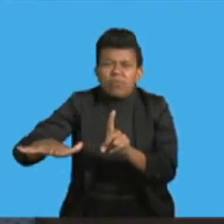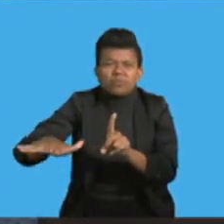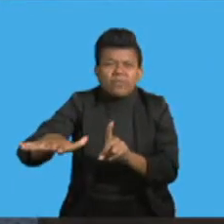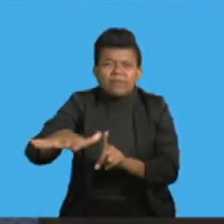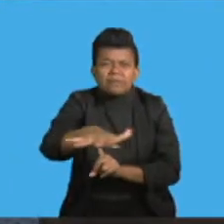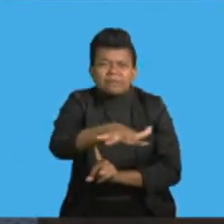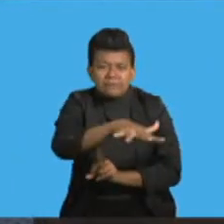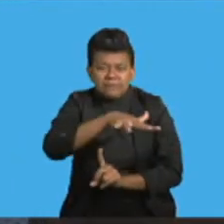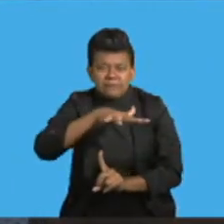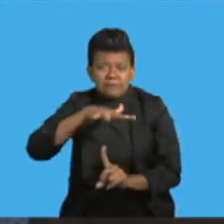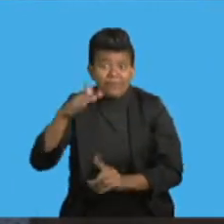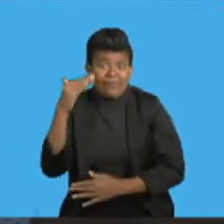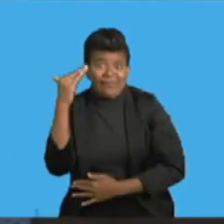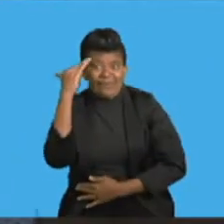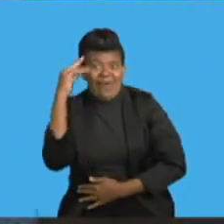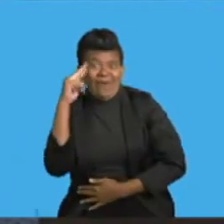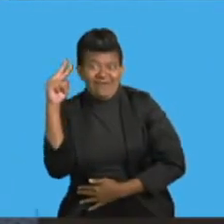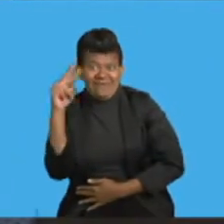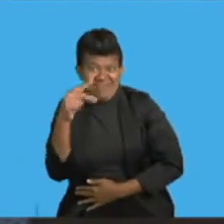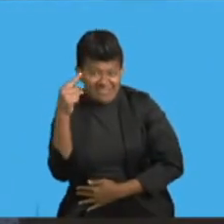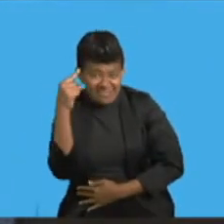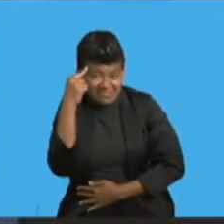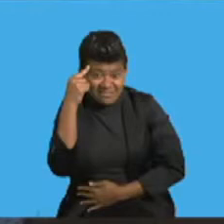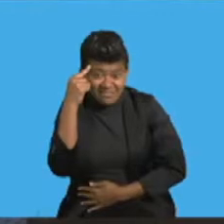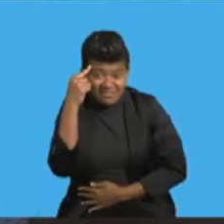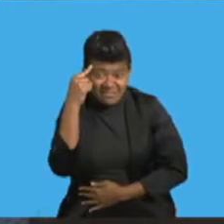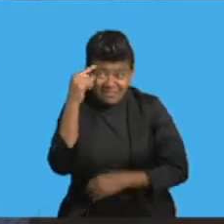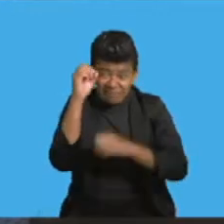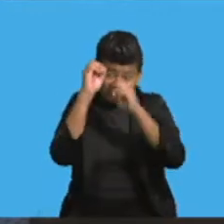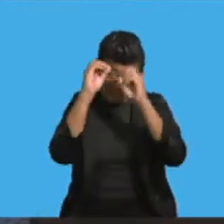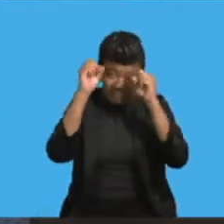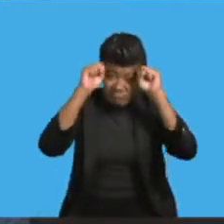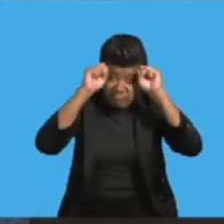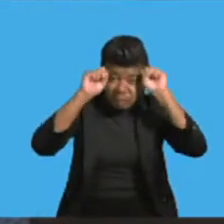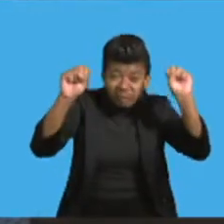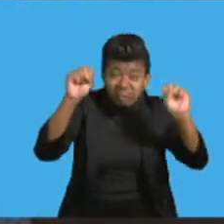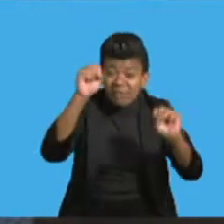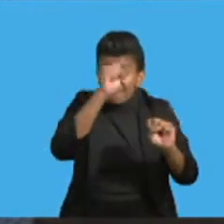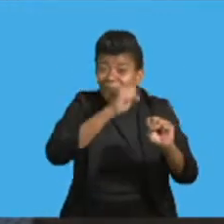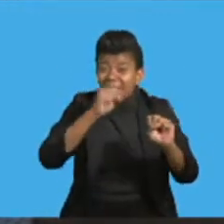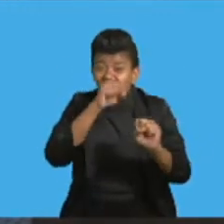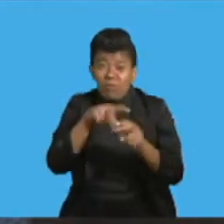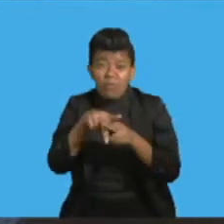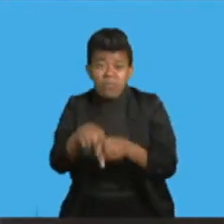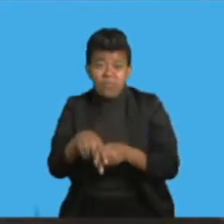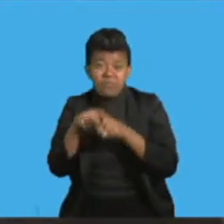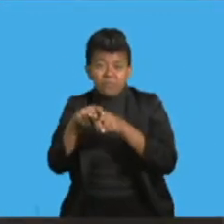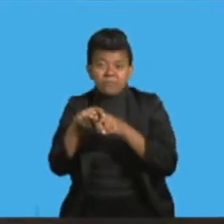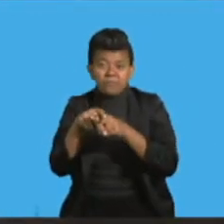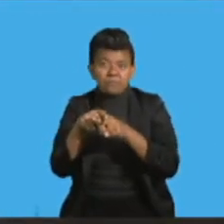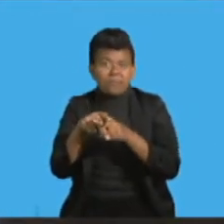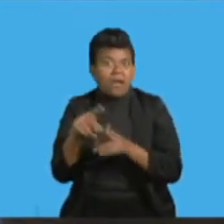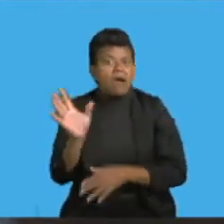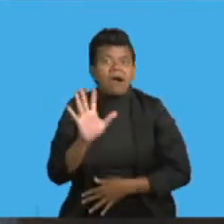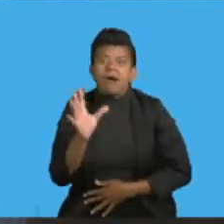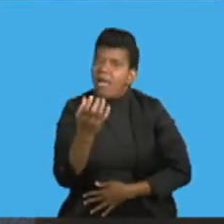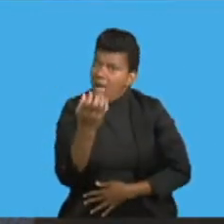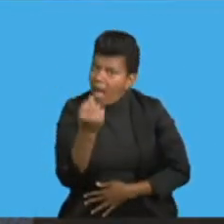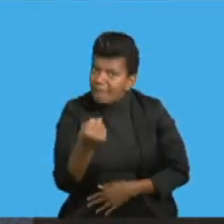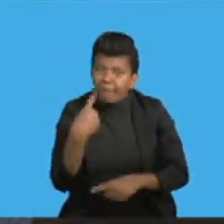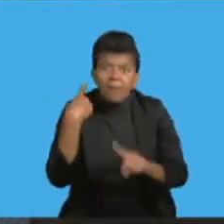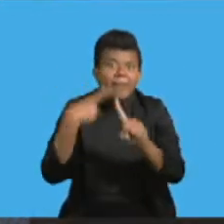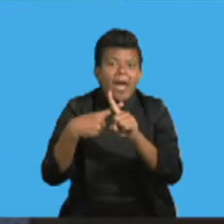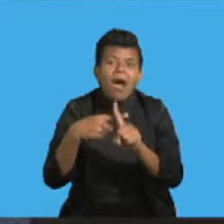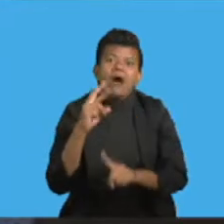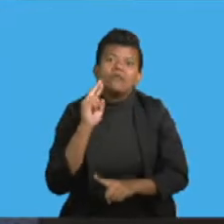terms of farm animals, in terms of cattle, pigs, and horses, we're now beginning to think, is it because of the rats and the mouse and so forth